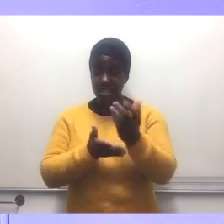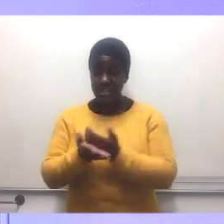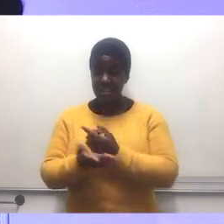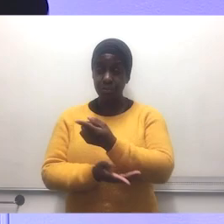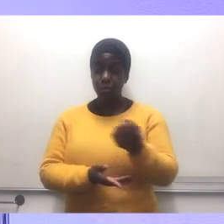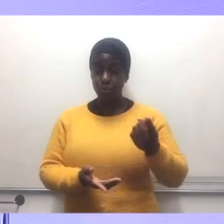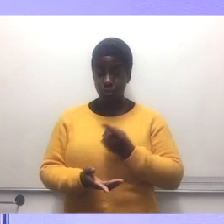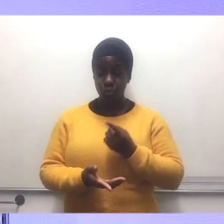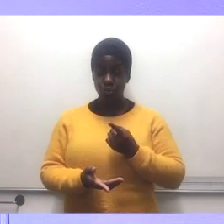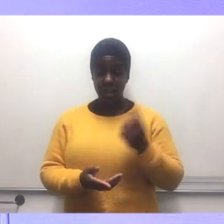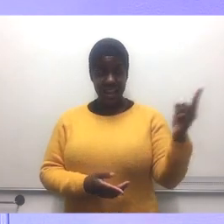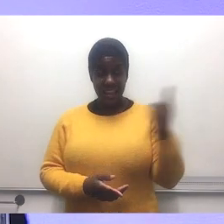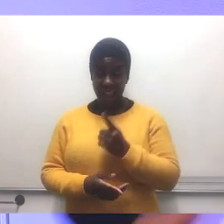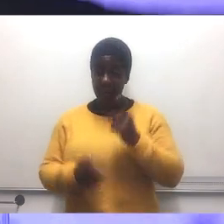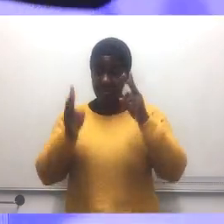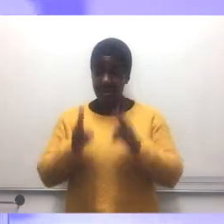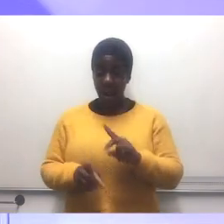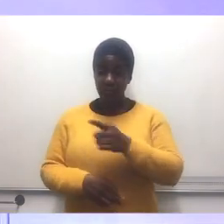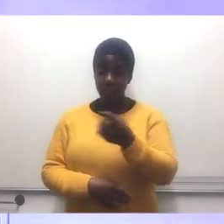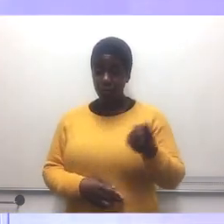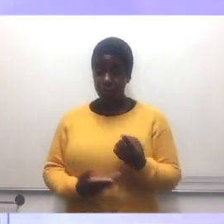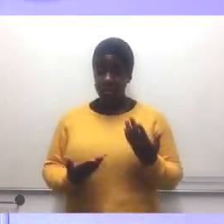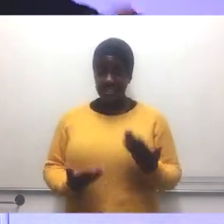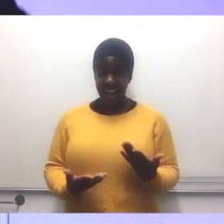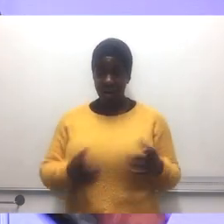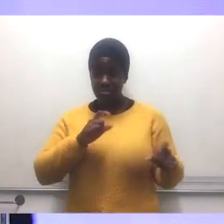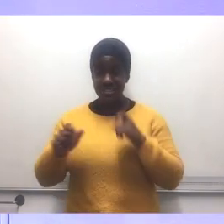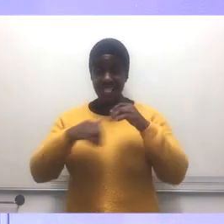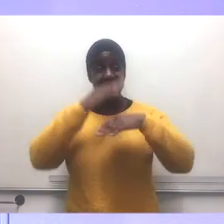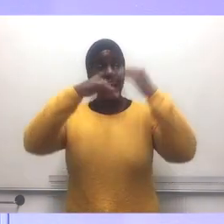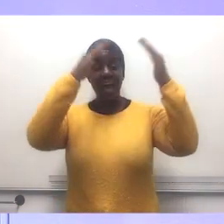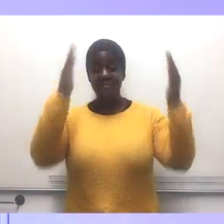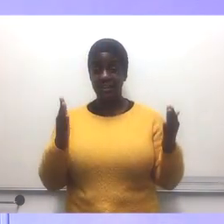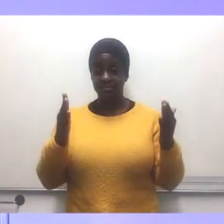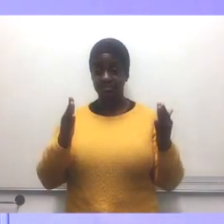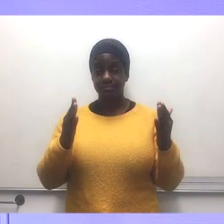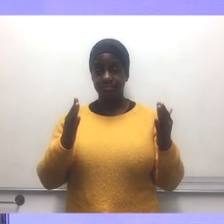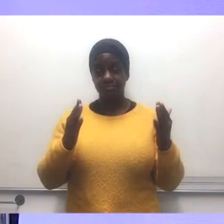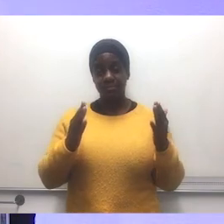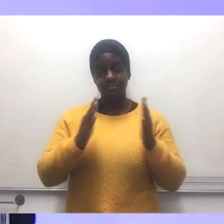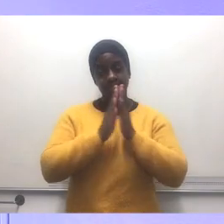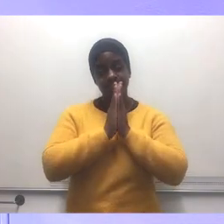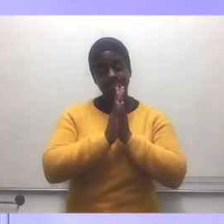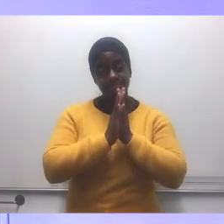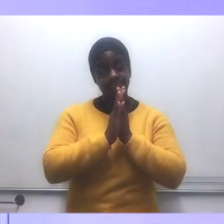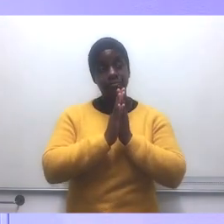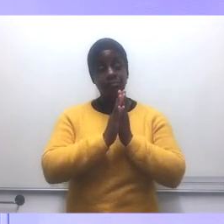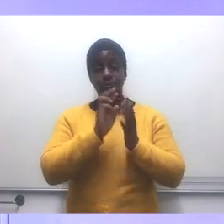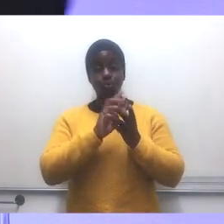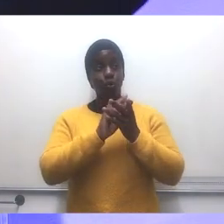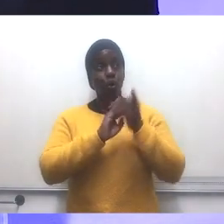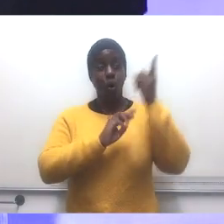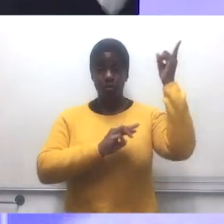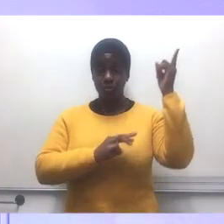He came, he died for you. Then now he's still in heaven, interceding your cause before the Father.